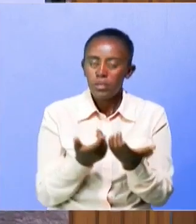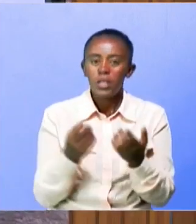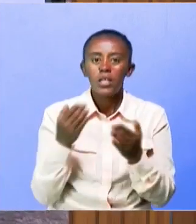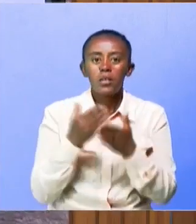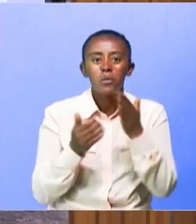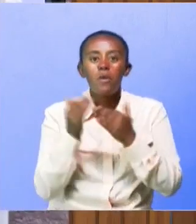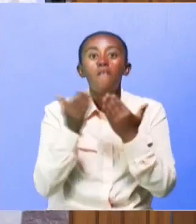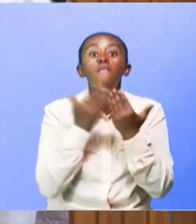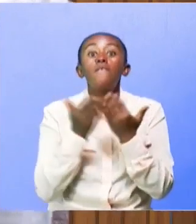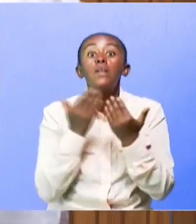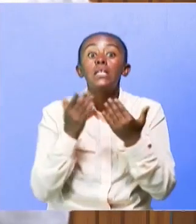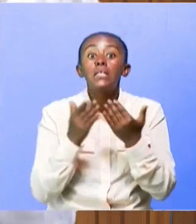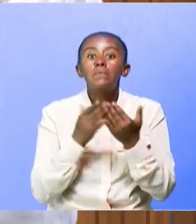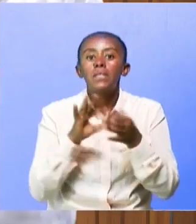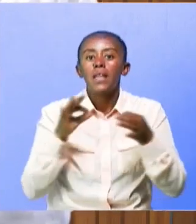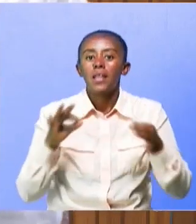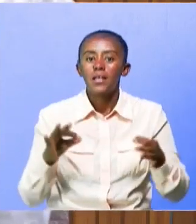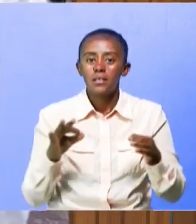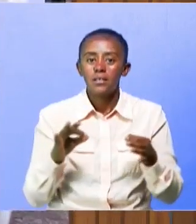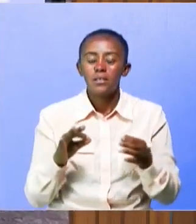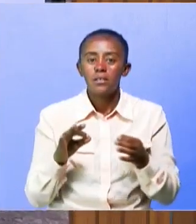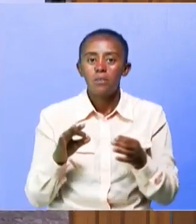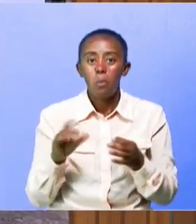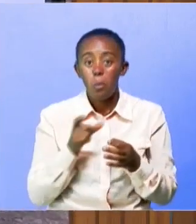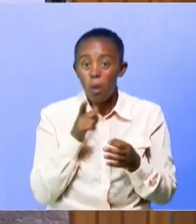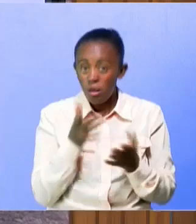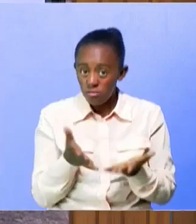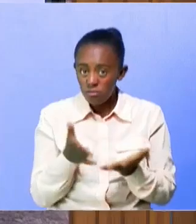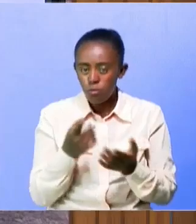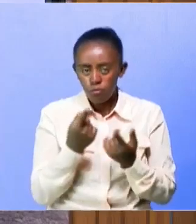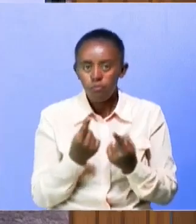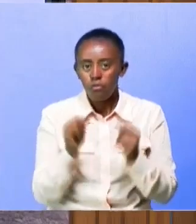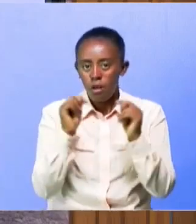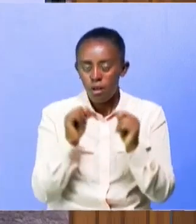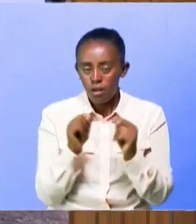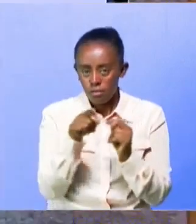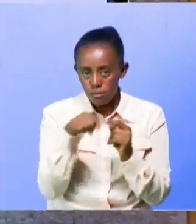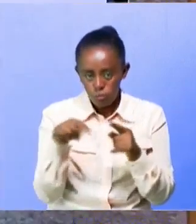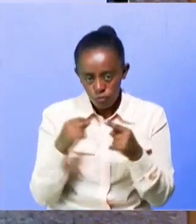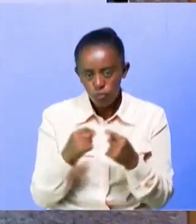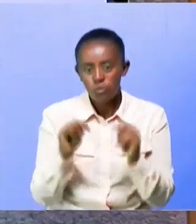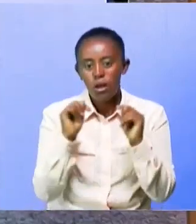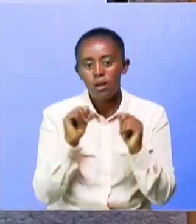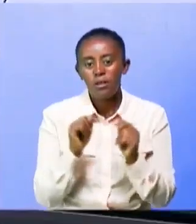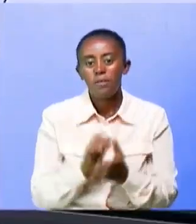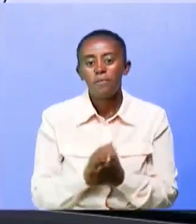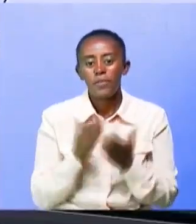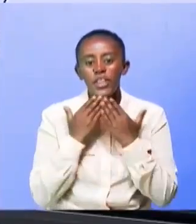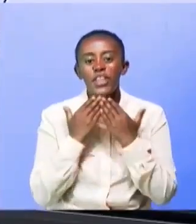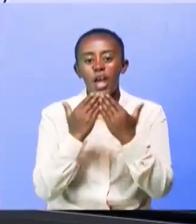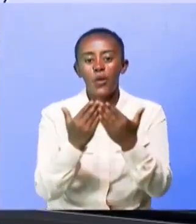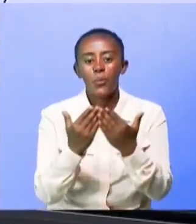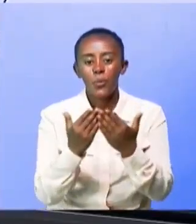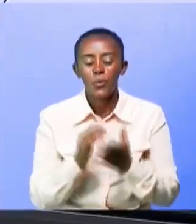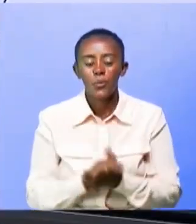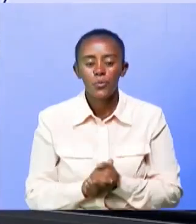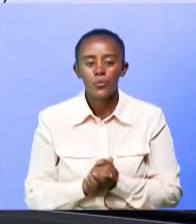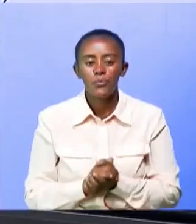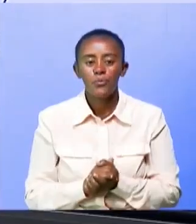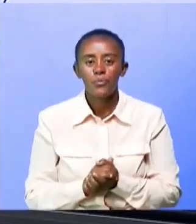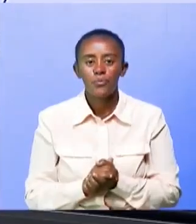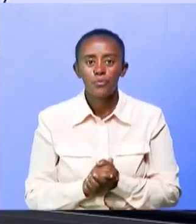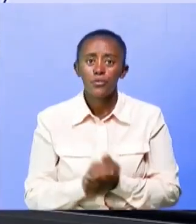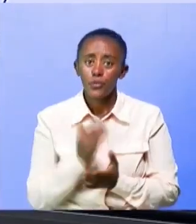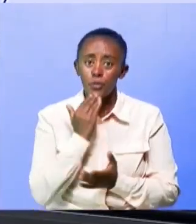very simple sentence. Whereas, you have to try. Okay? You have to try. Thank you. It's